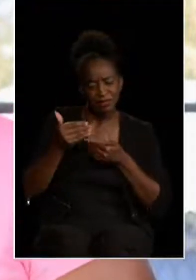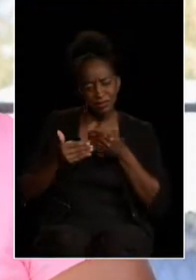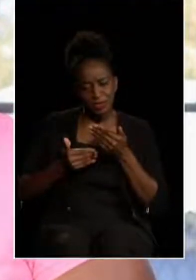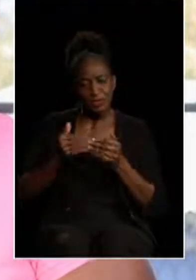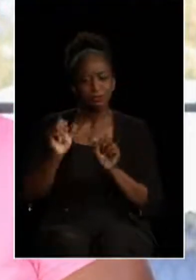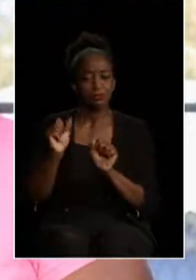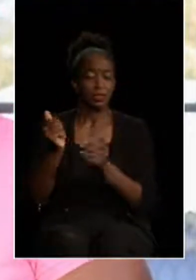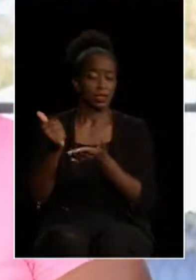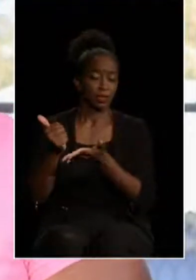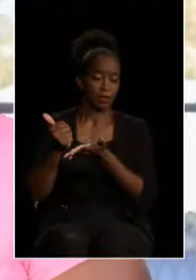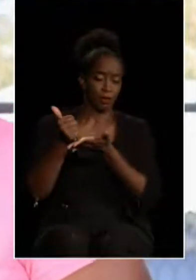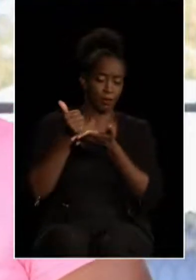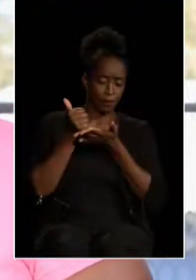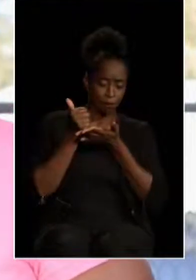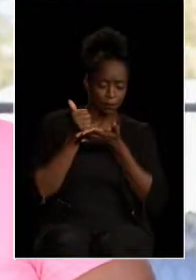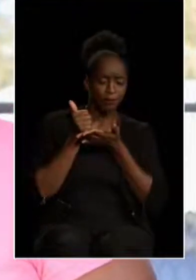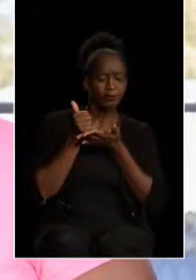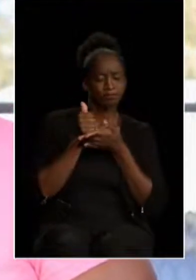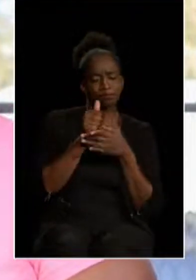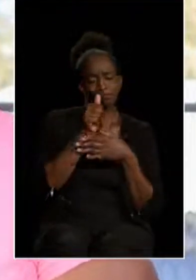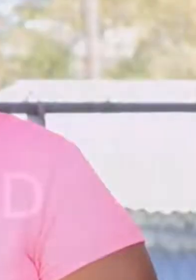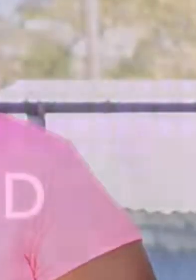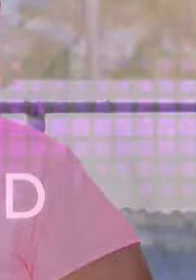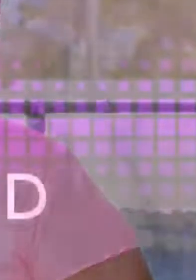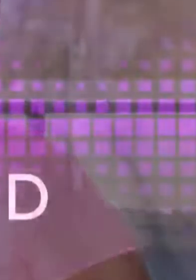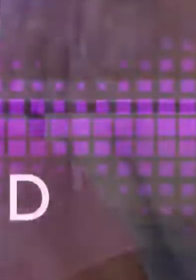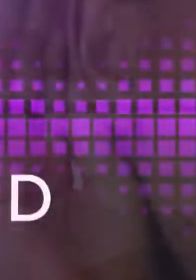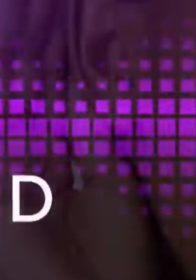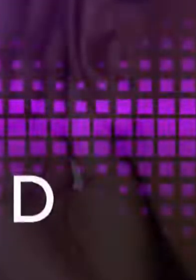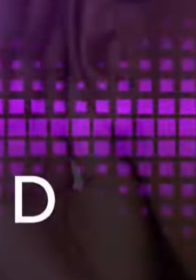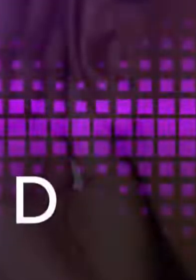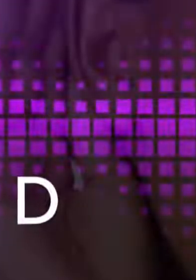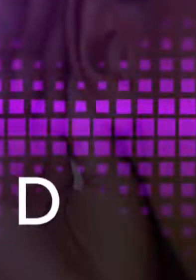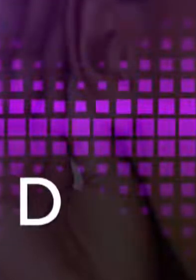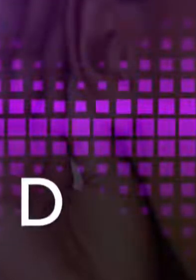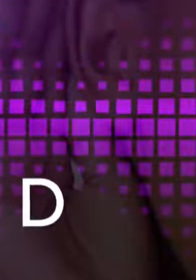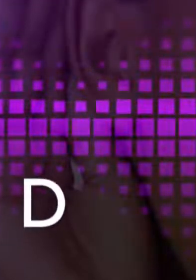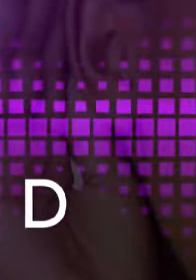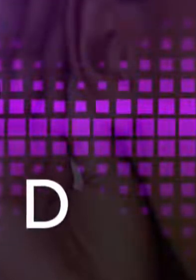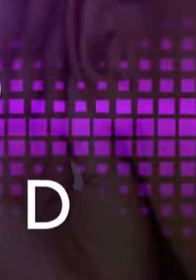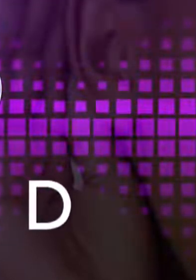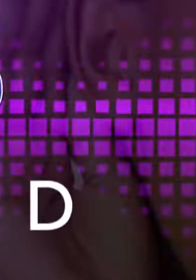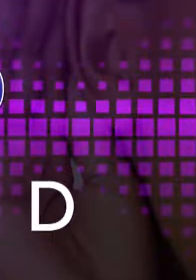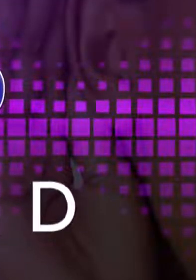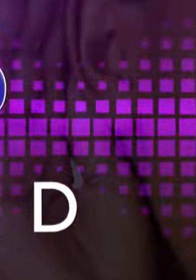going through. So it's best to seek a psychologist.